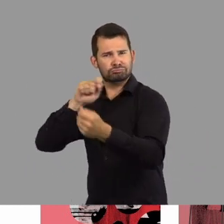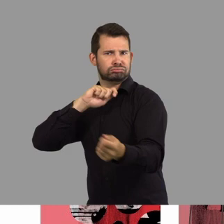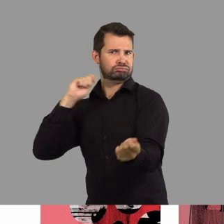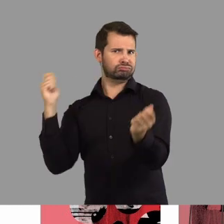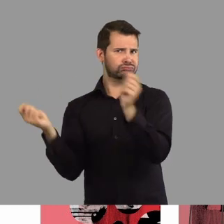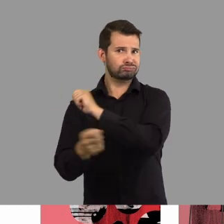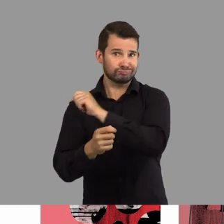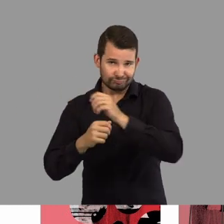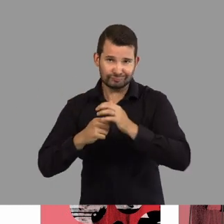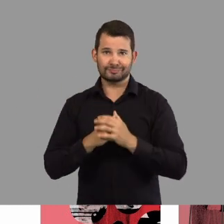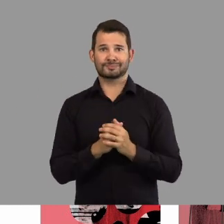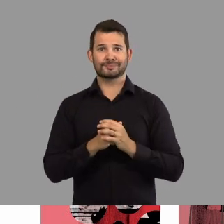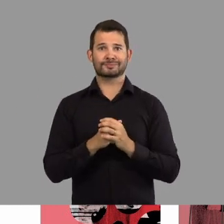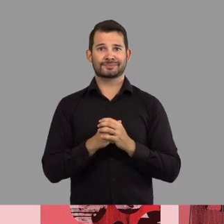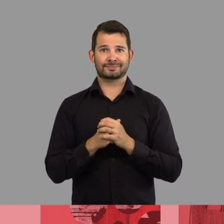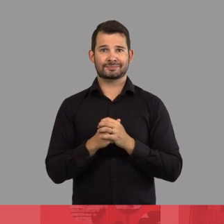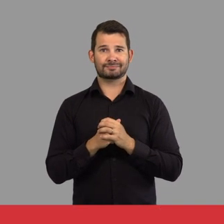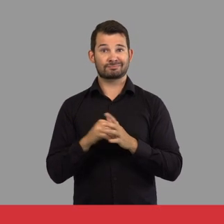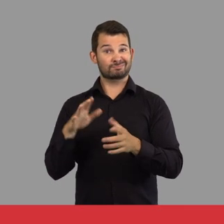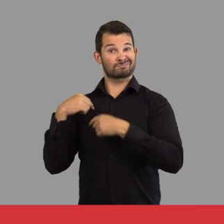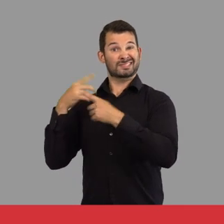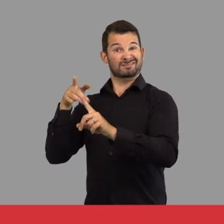transformation.